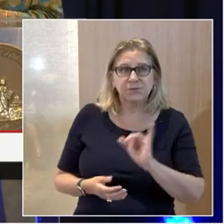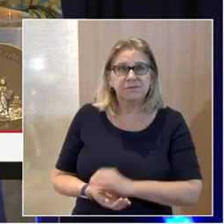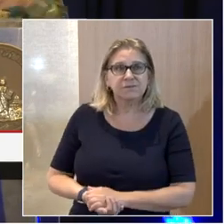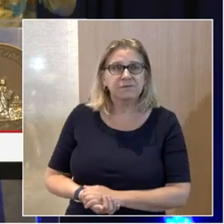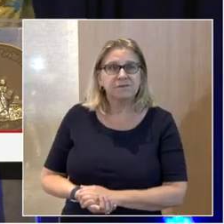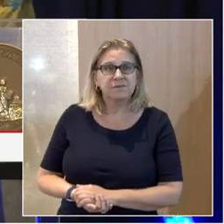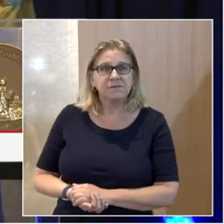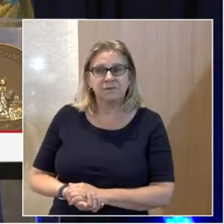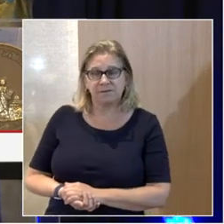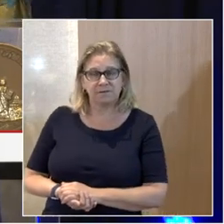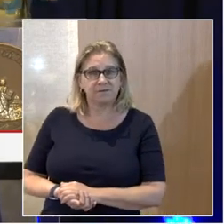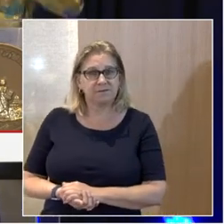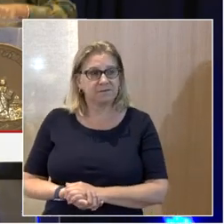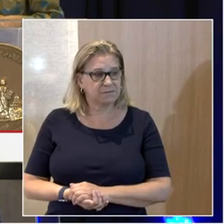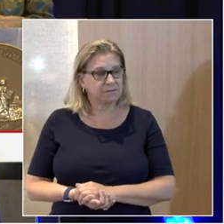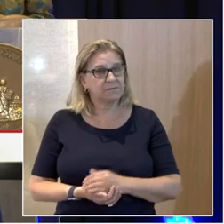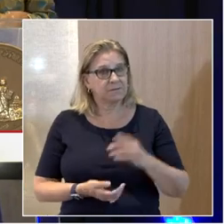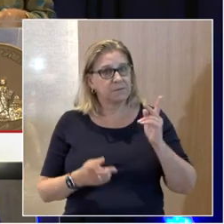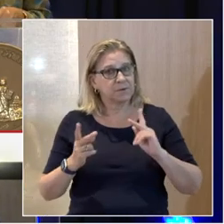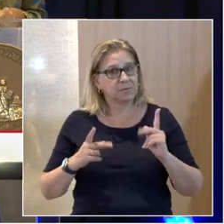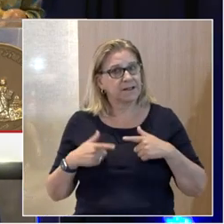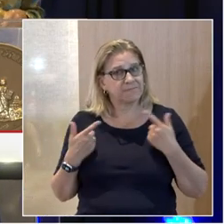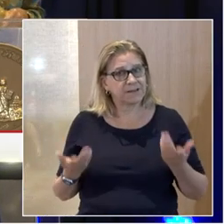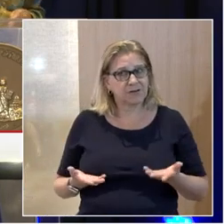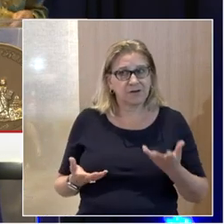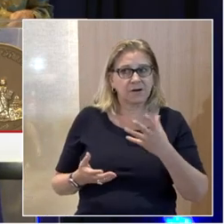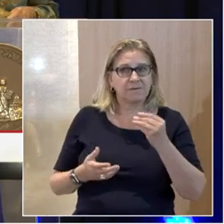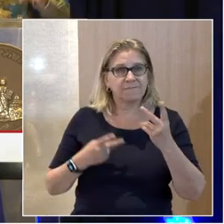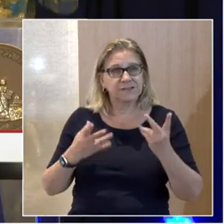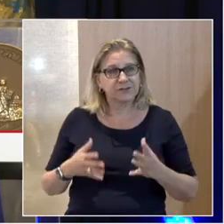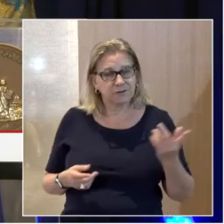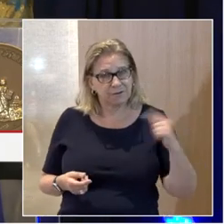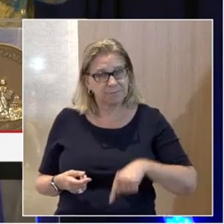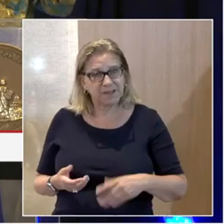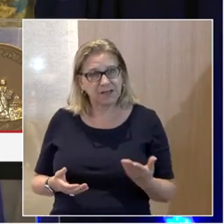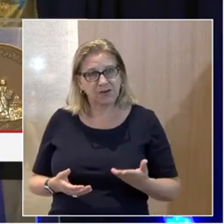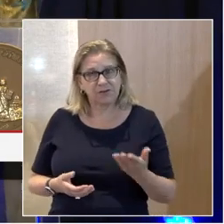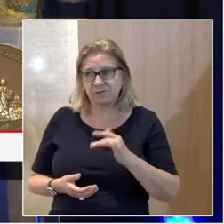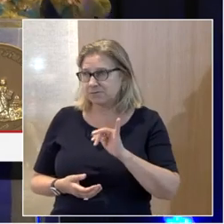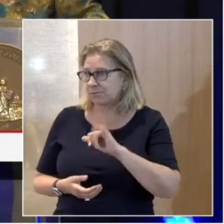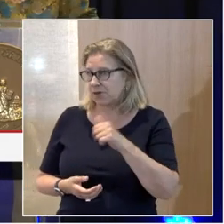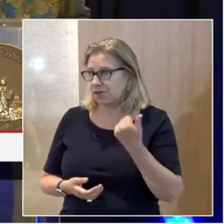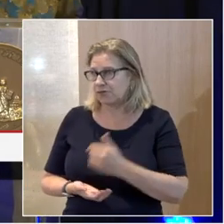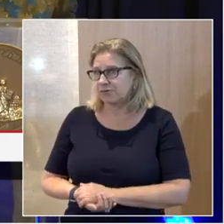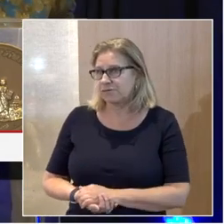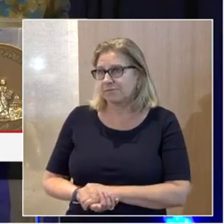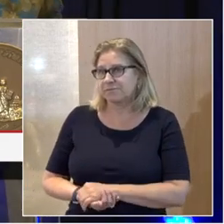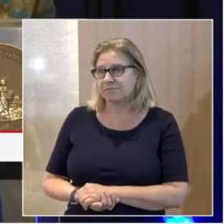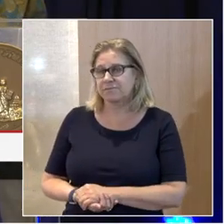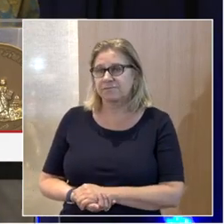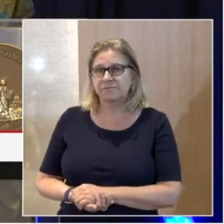Anyone want to talk about regional visitors? George, I've already talked to you. Someone else. Yes.